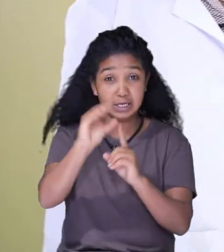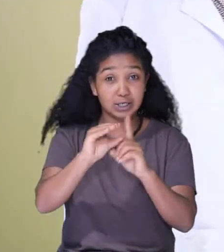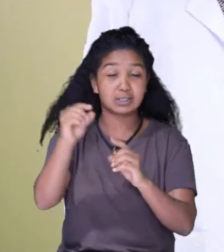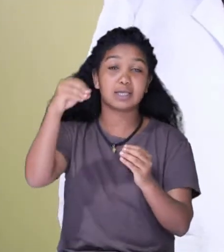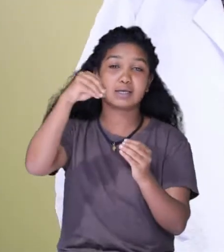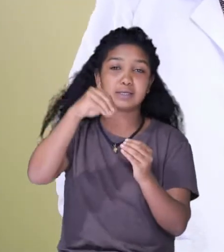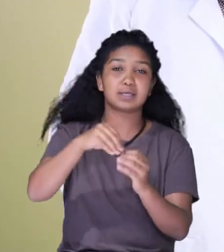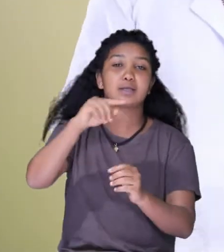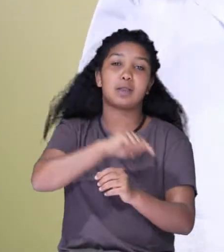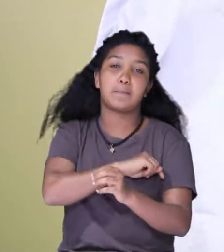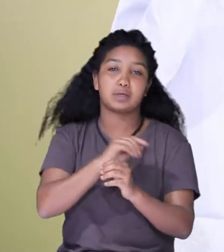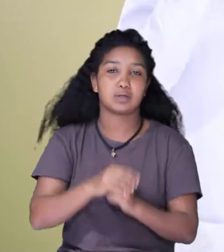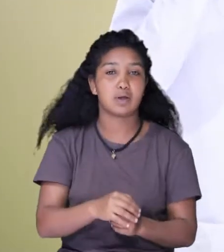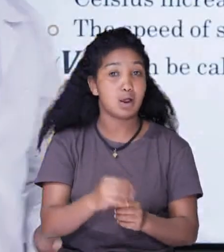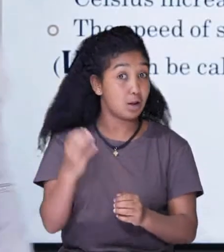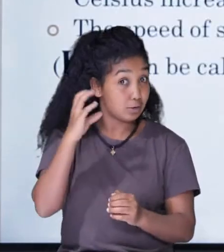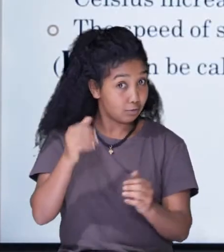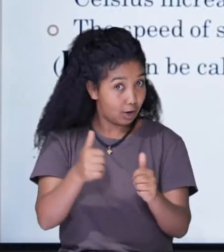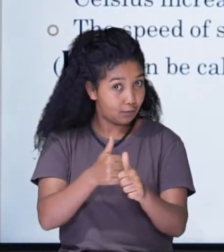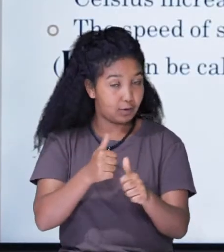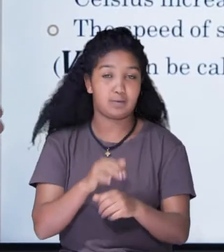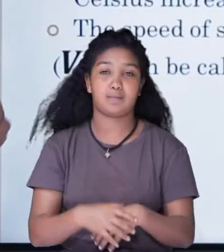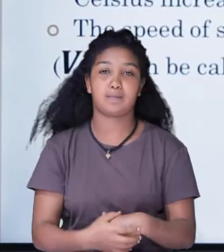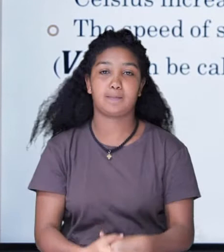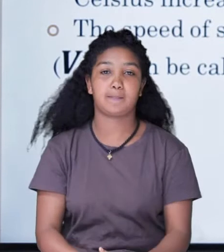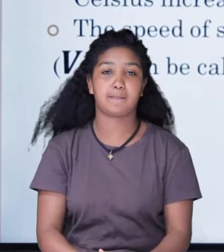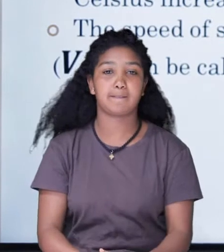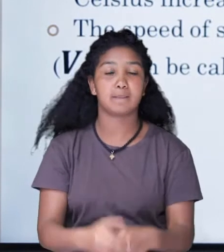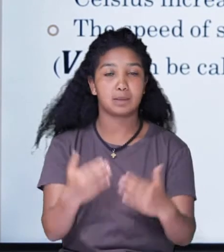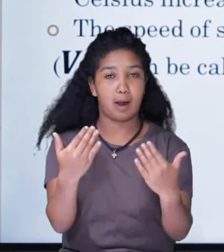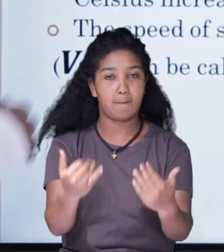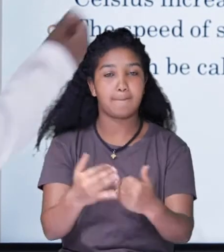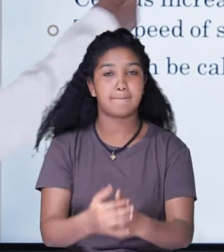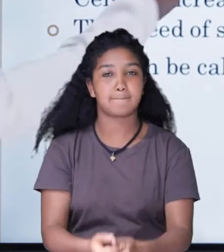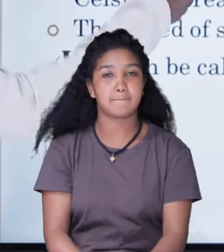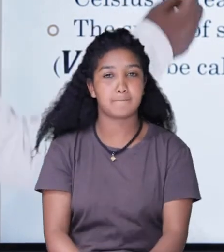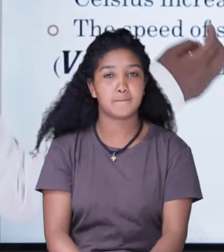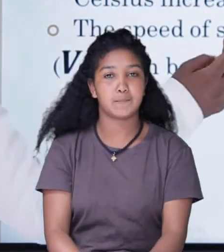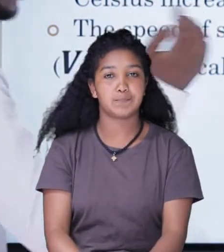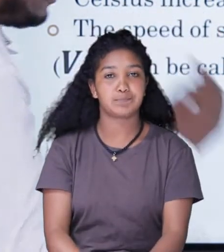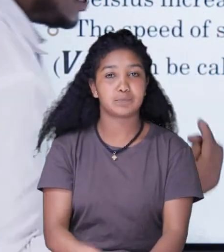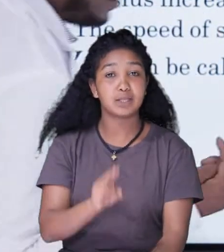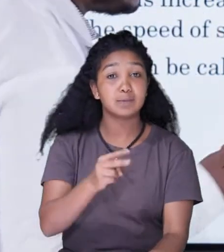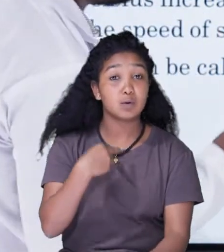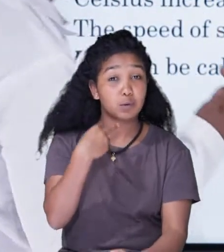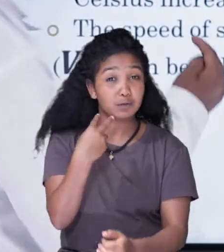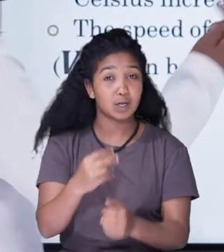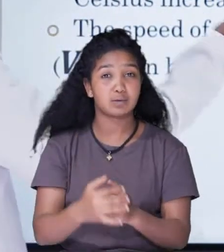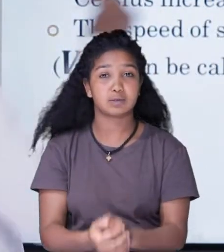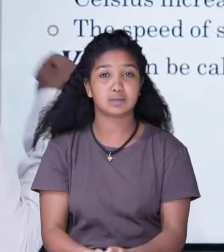increase in temperature. Listen, be careful here. Now, the speed of